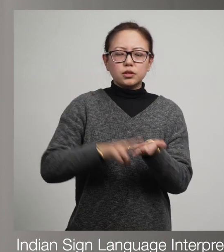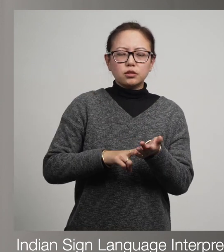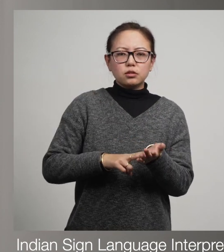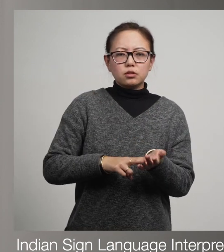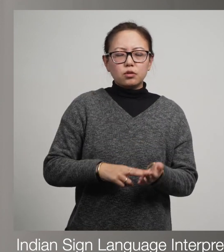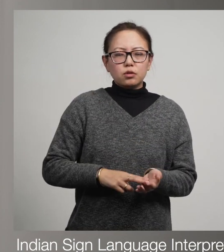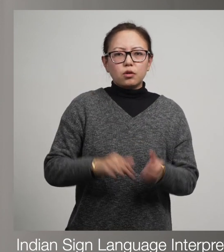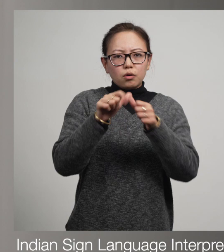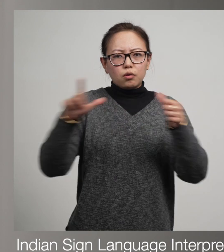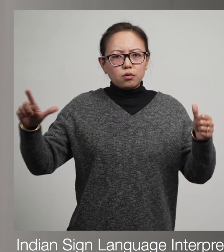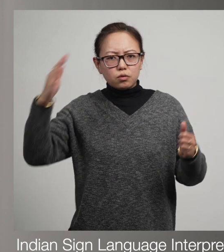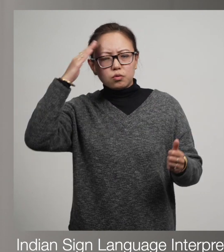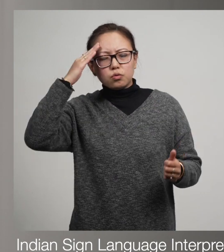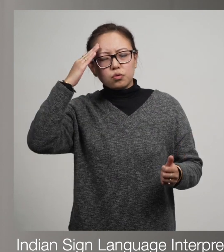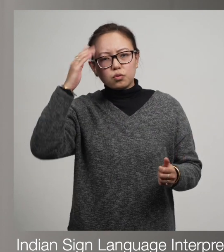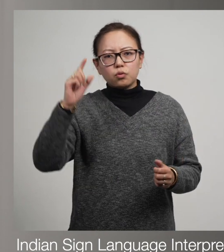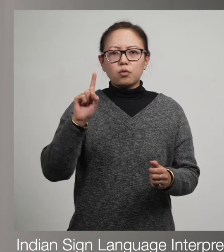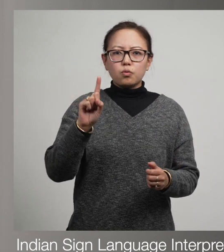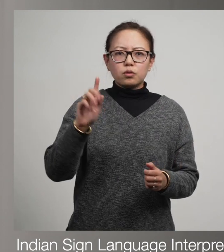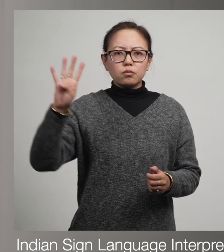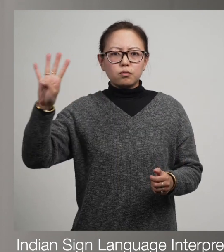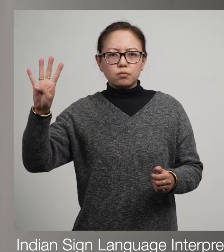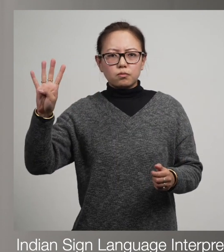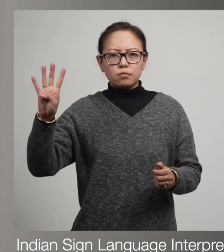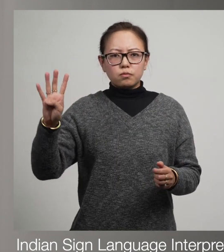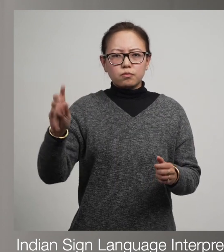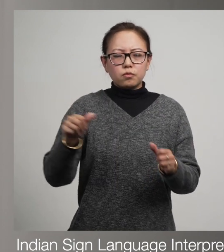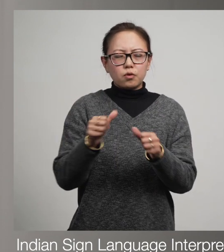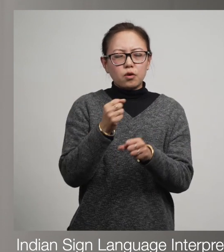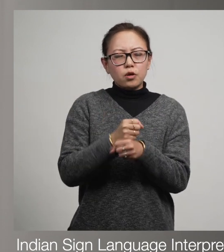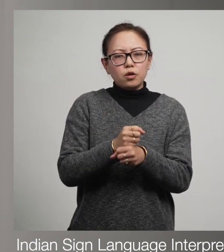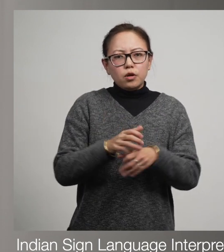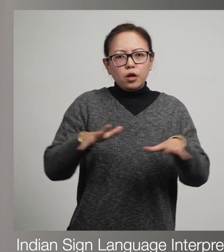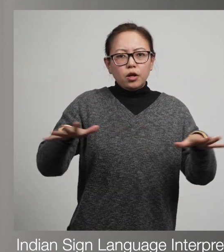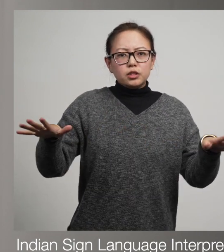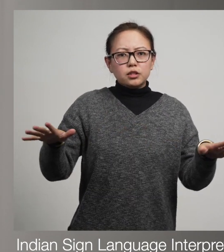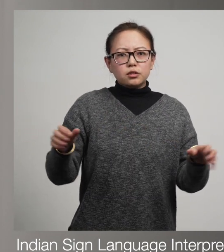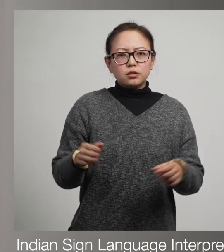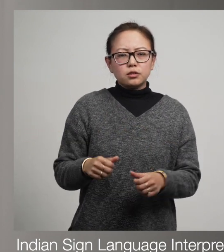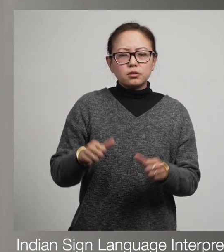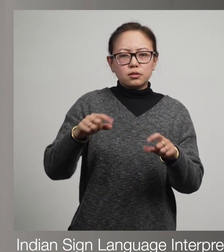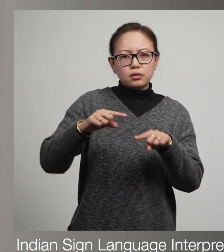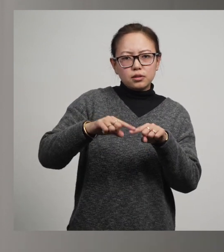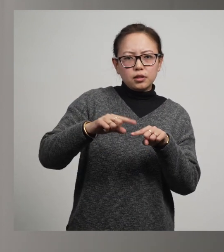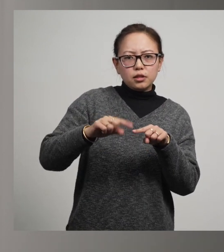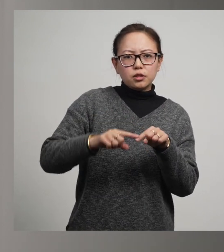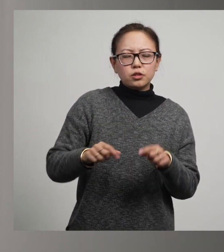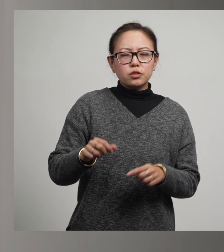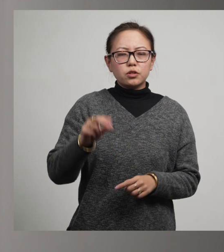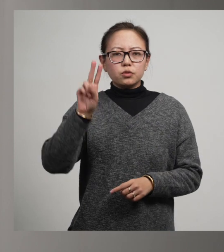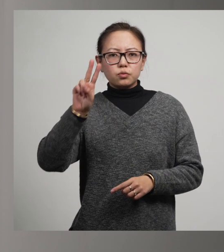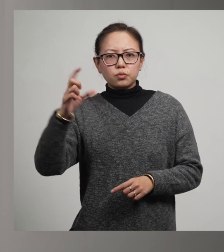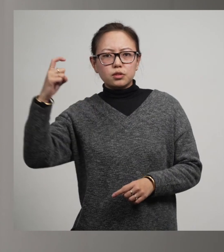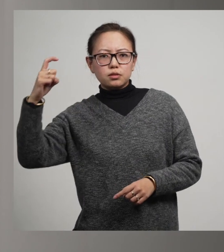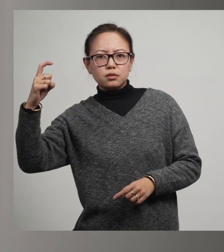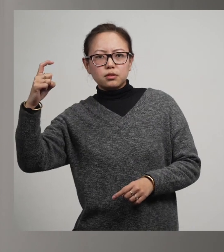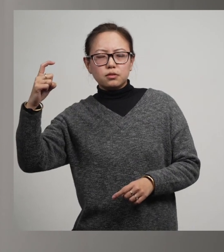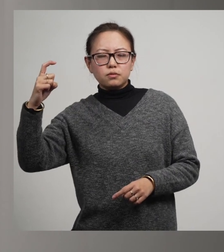In the 14th General Election, Naglen Legislative Assembly, in February